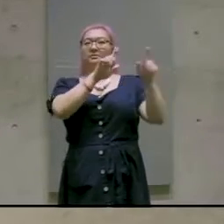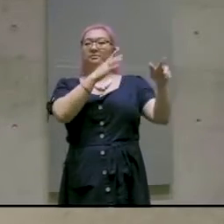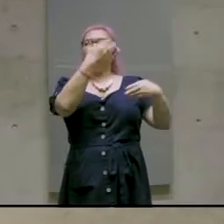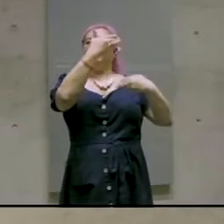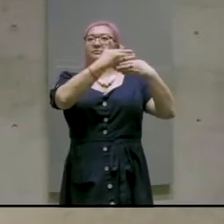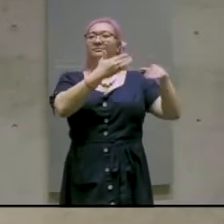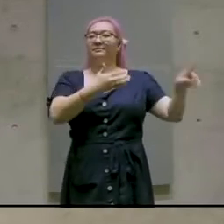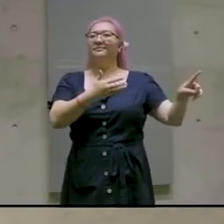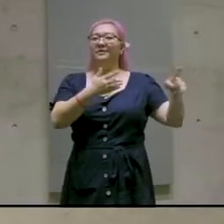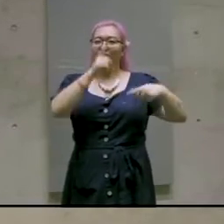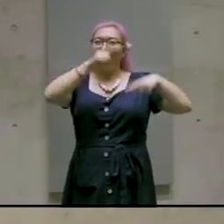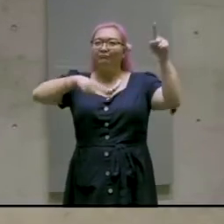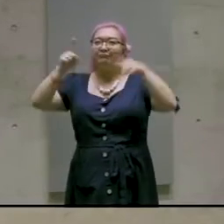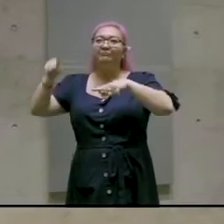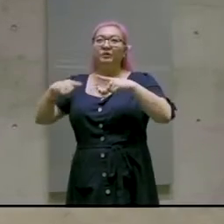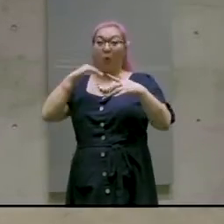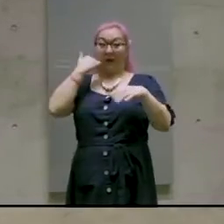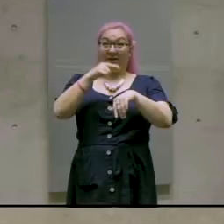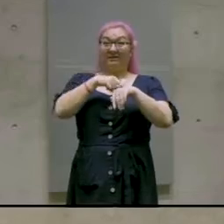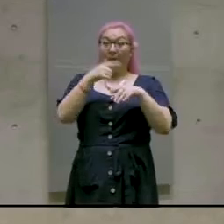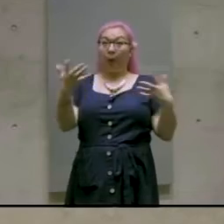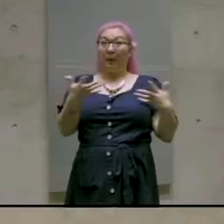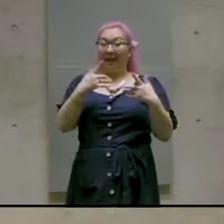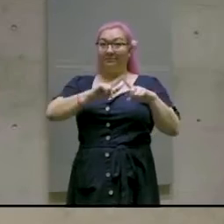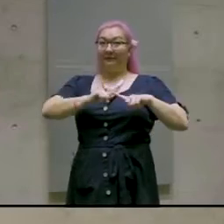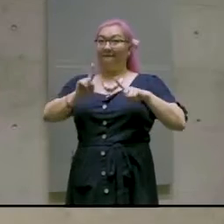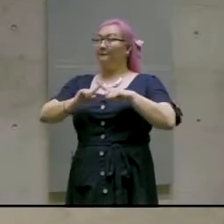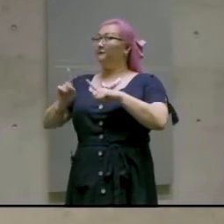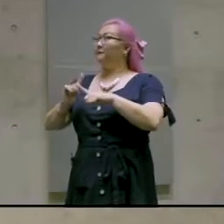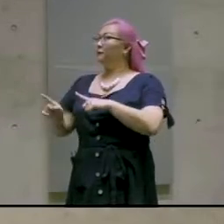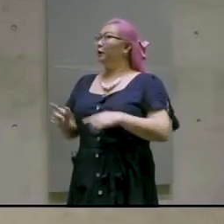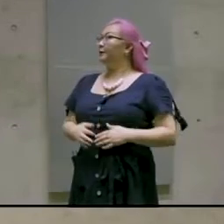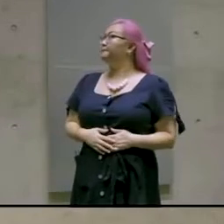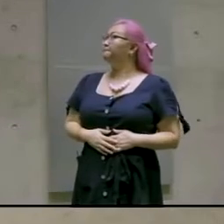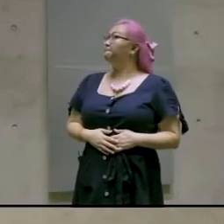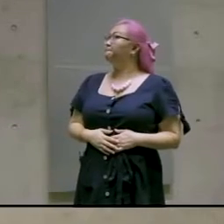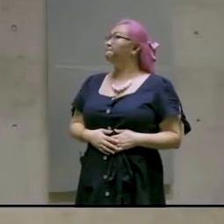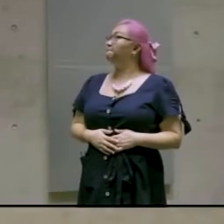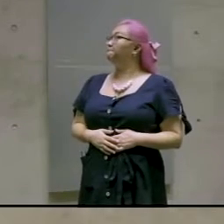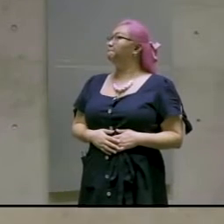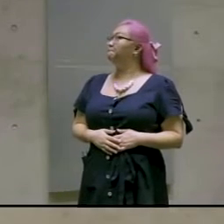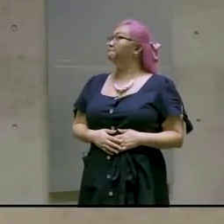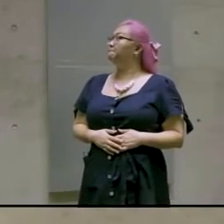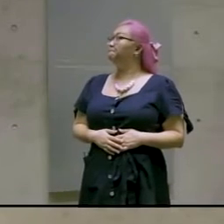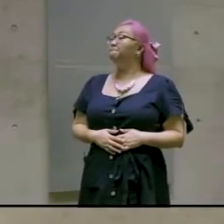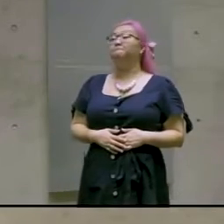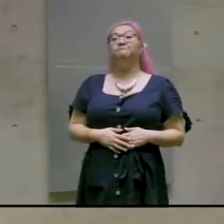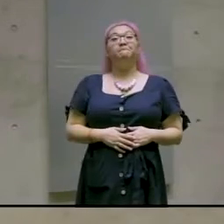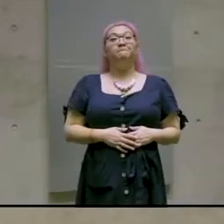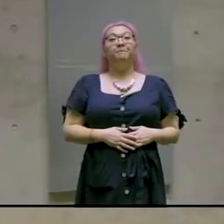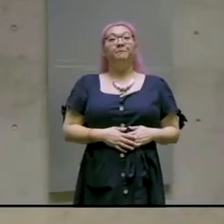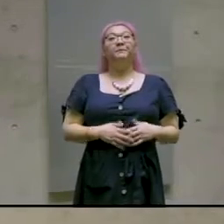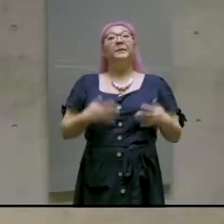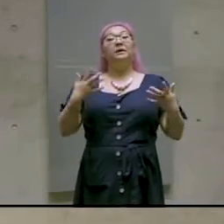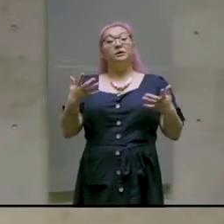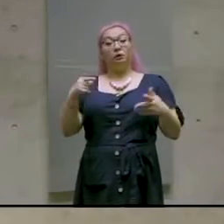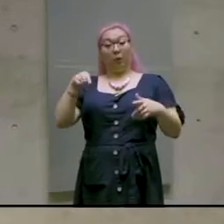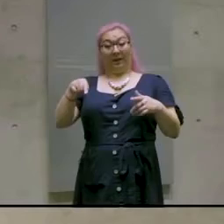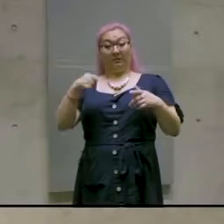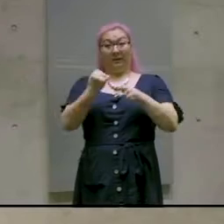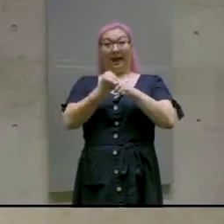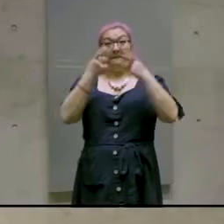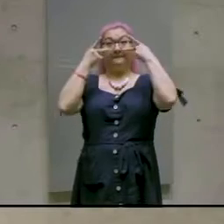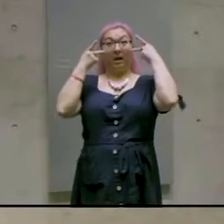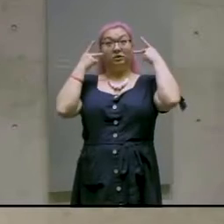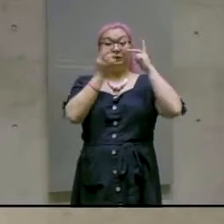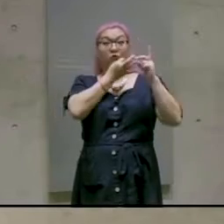characters they're interested in some kind of form of intimacy, but this kind of doesn't lock them in. You have to kind